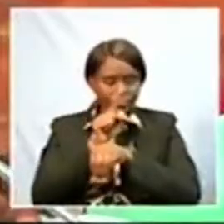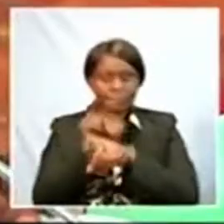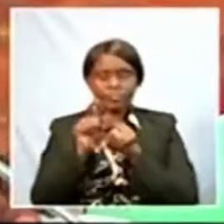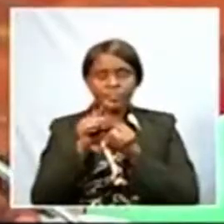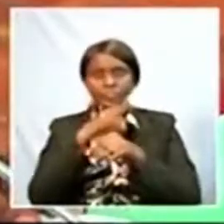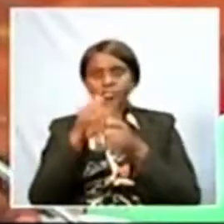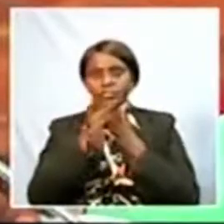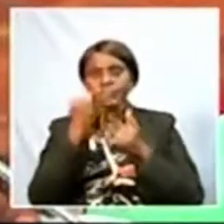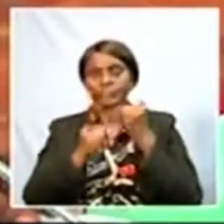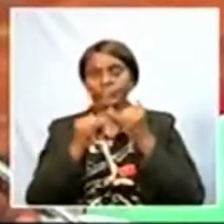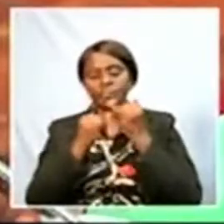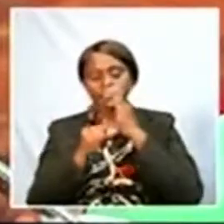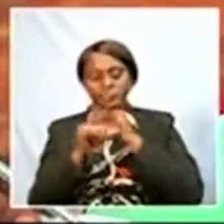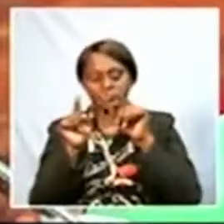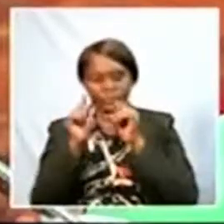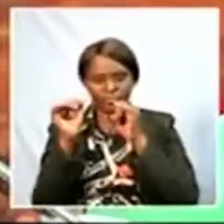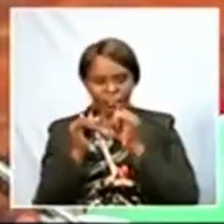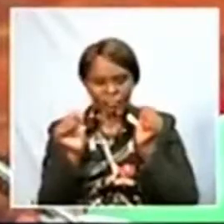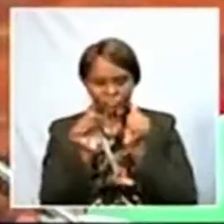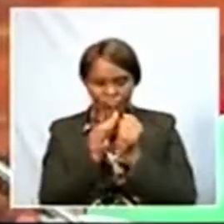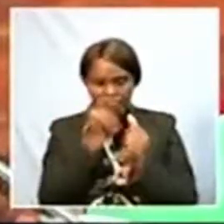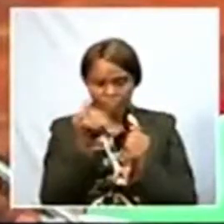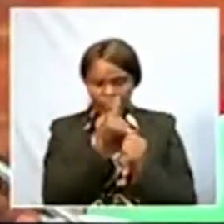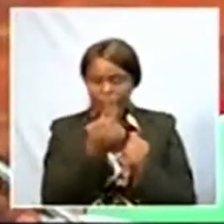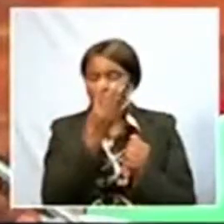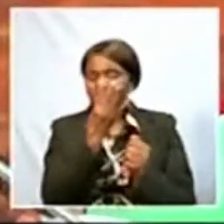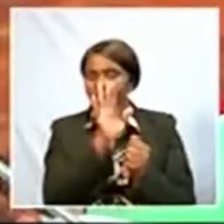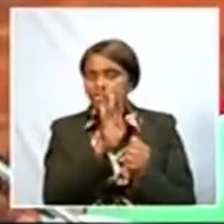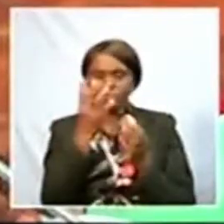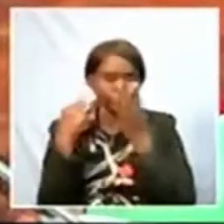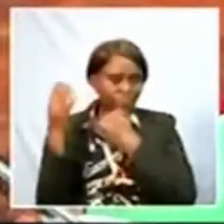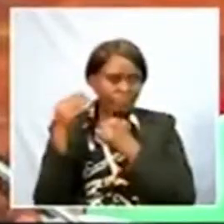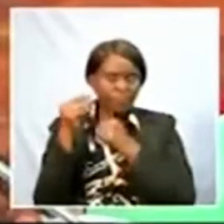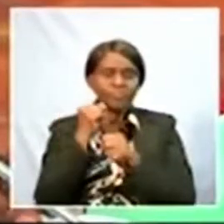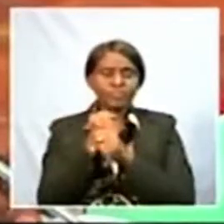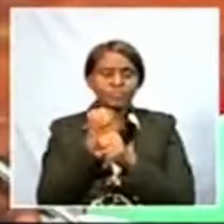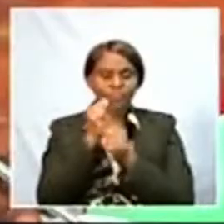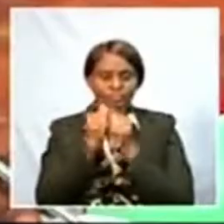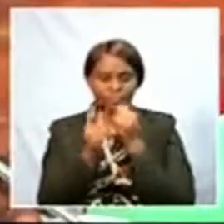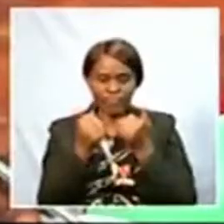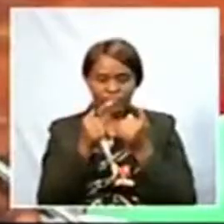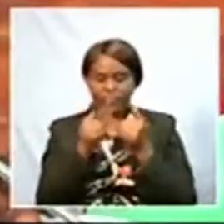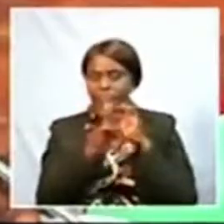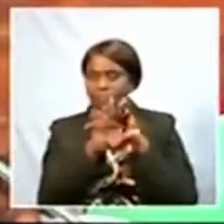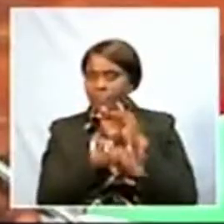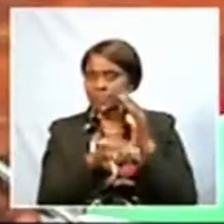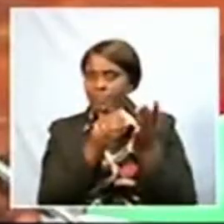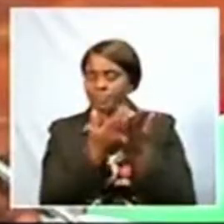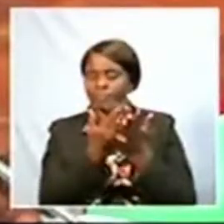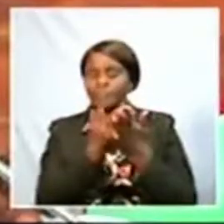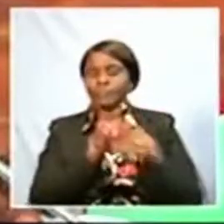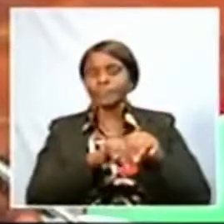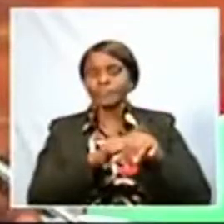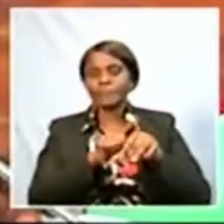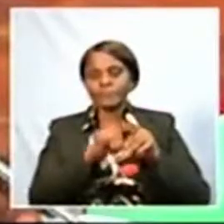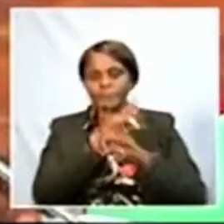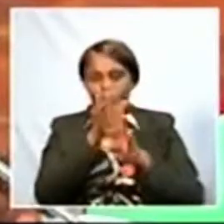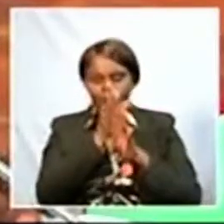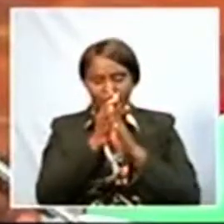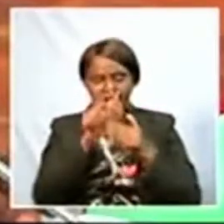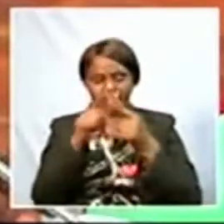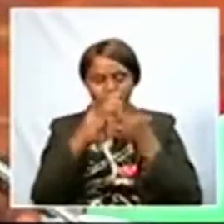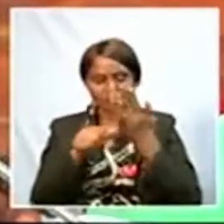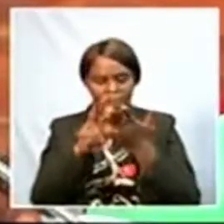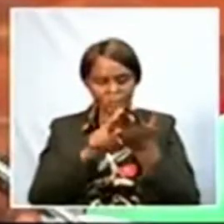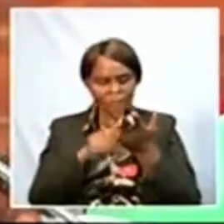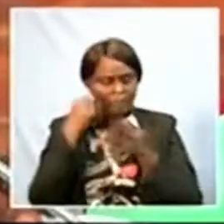been completed and implemented, with only 4 outstanding that are currently under tendering stage. Refer to the